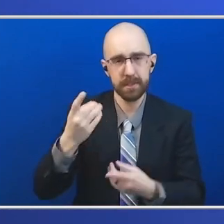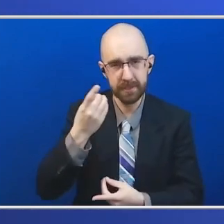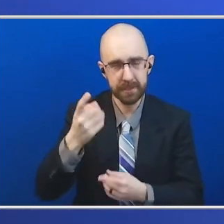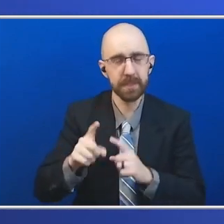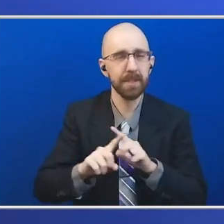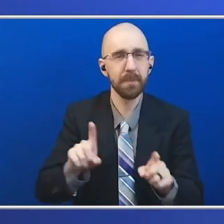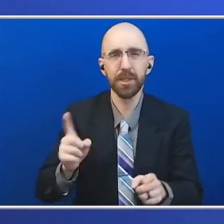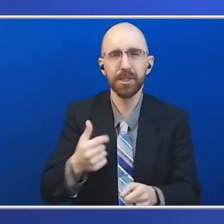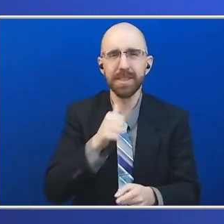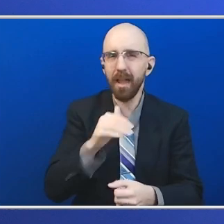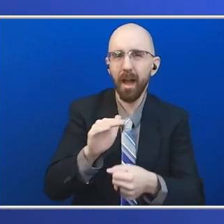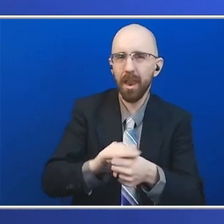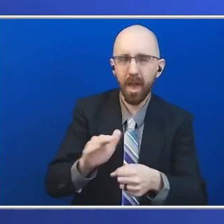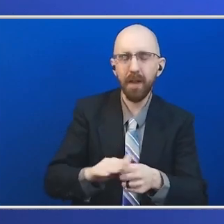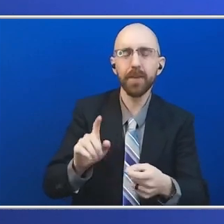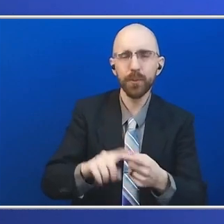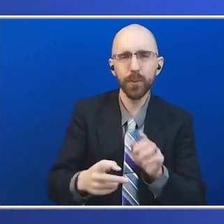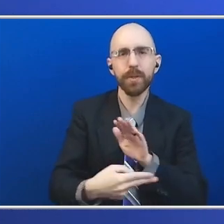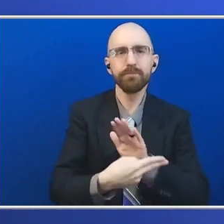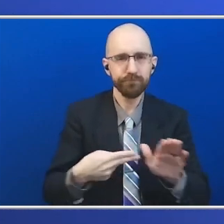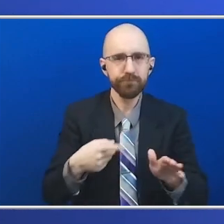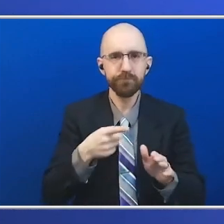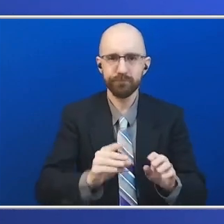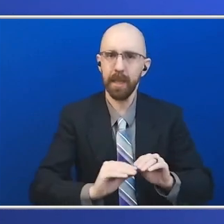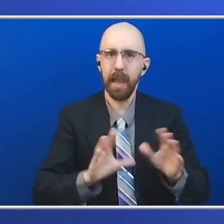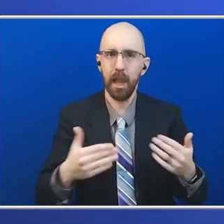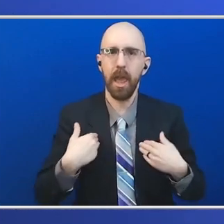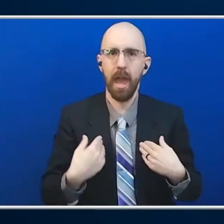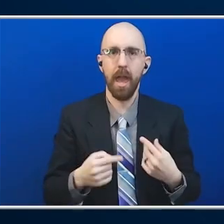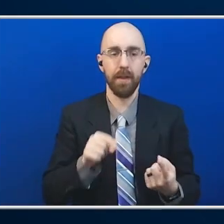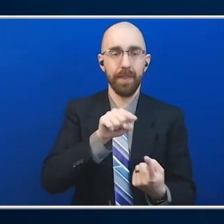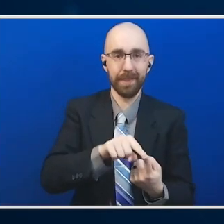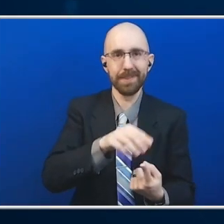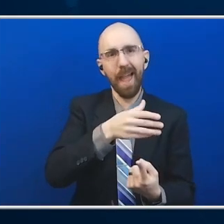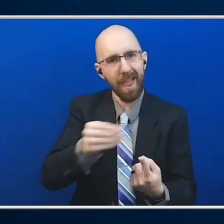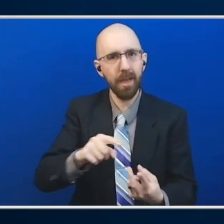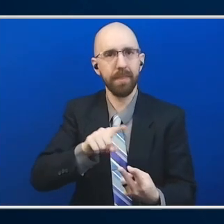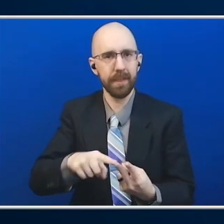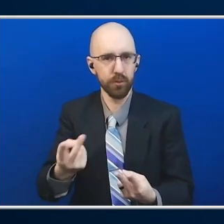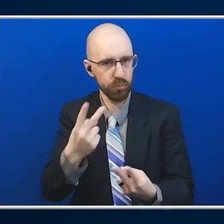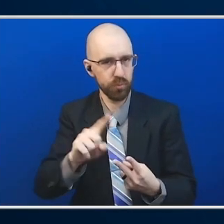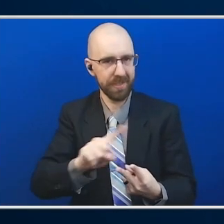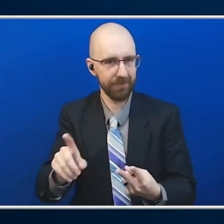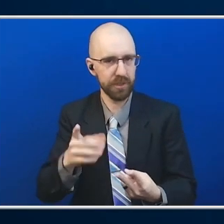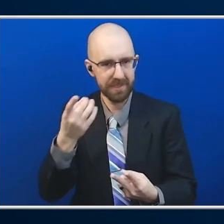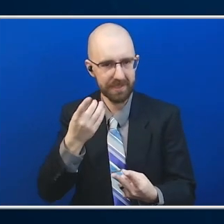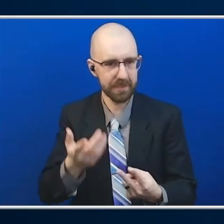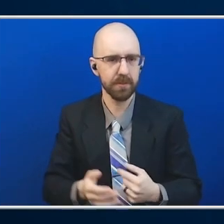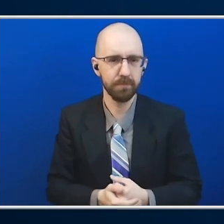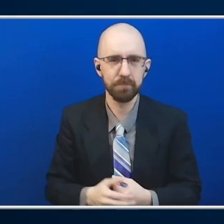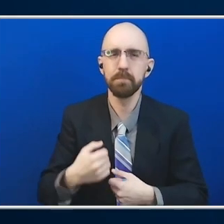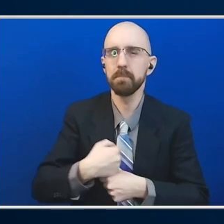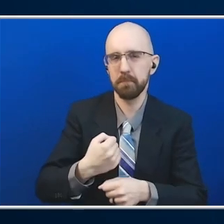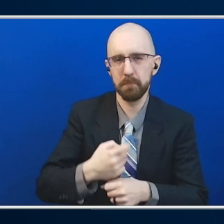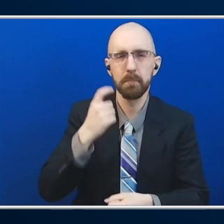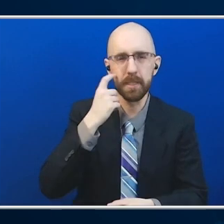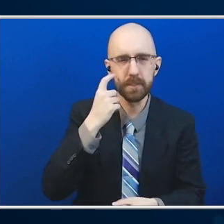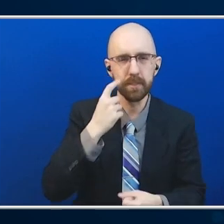to say the person has clearly two different diseases. Okay, that makes sense.